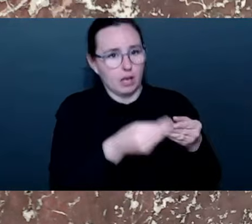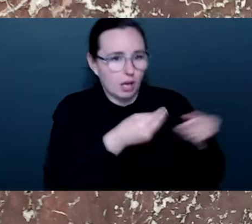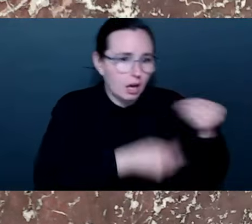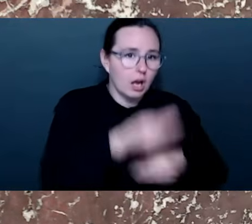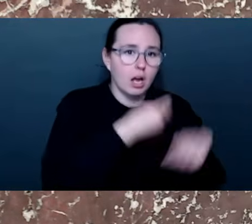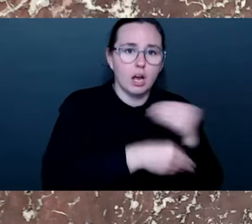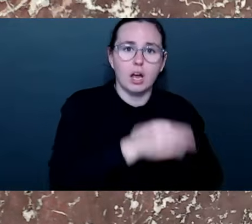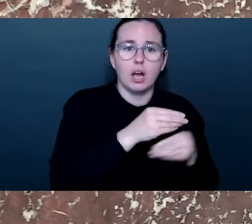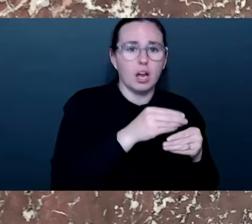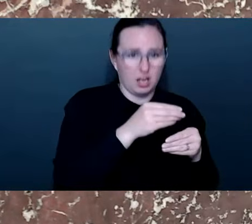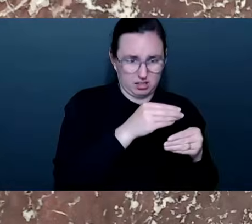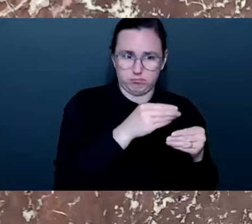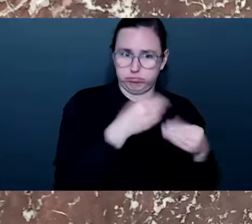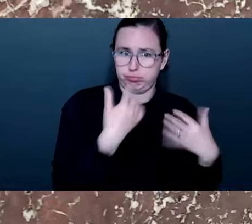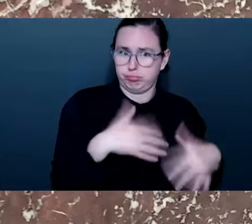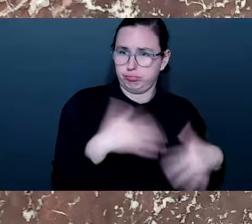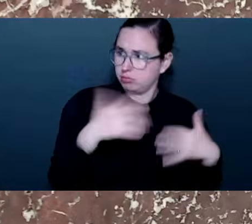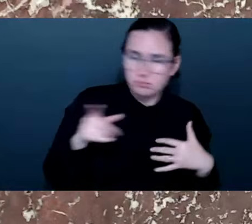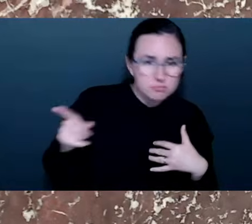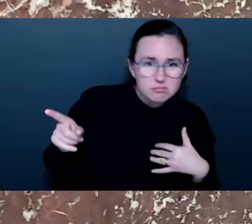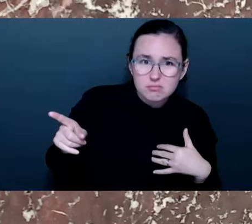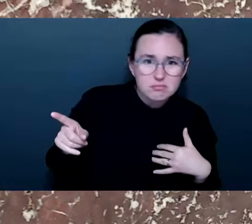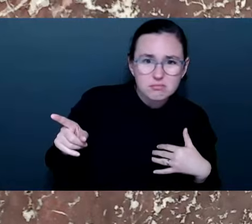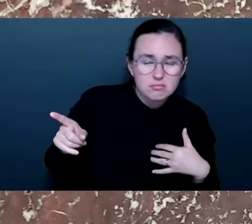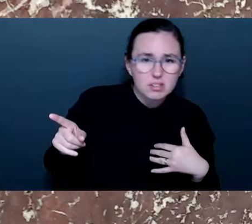this government tries to do repeatedly.